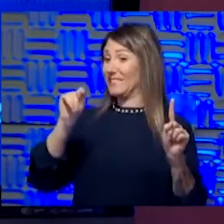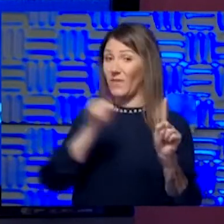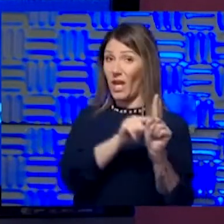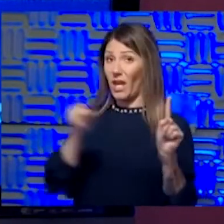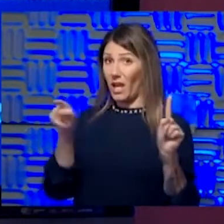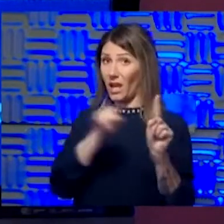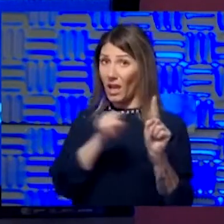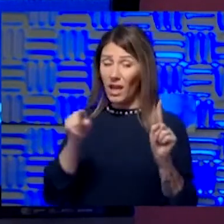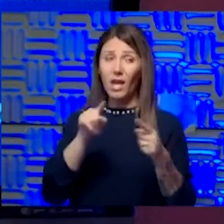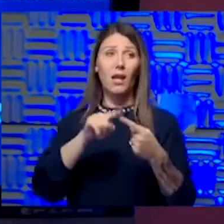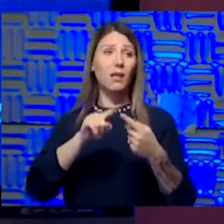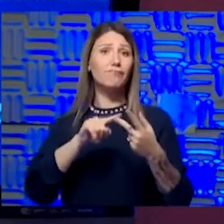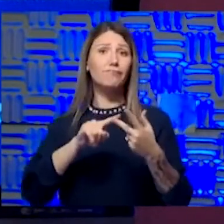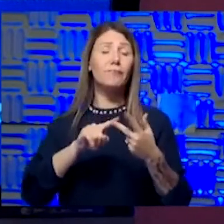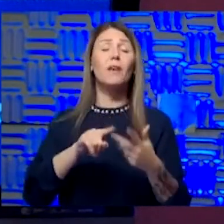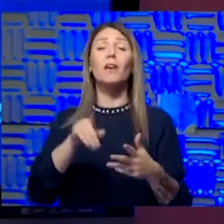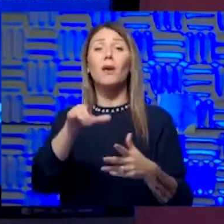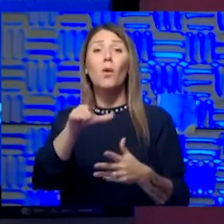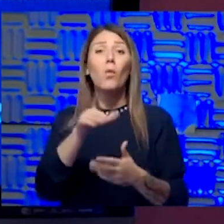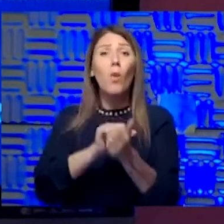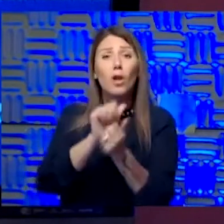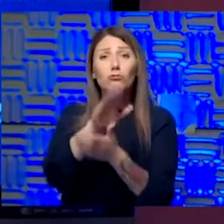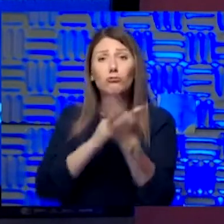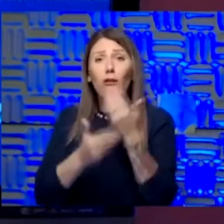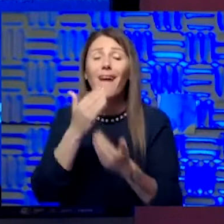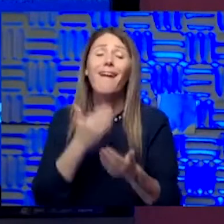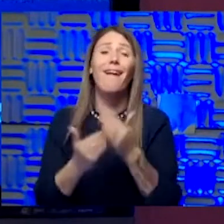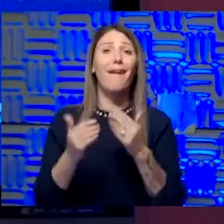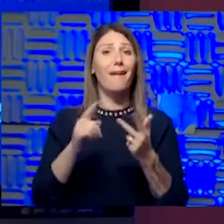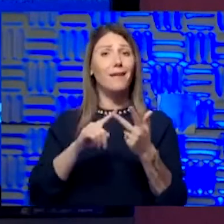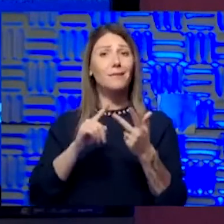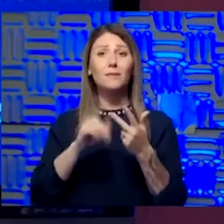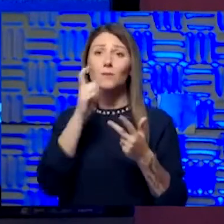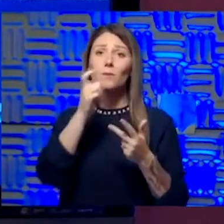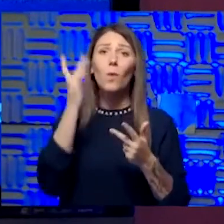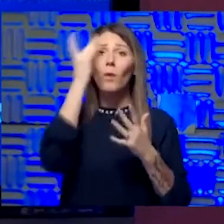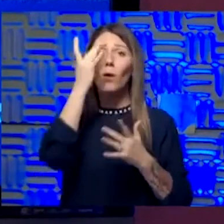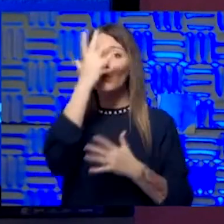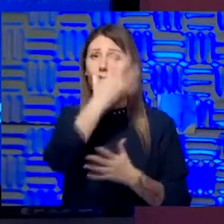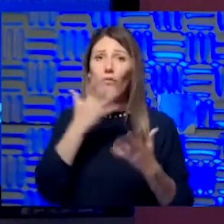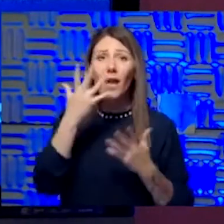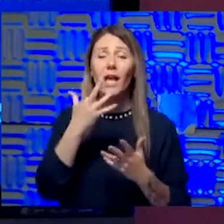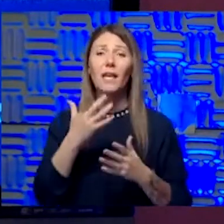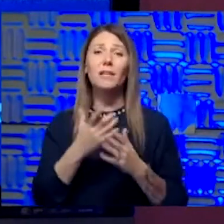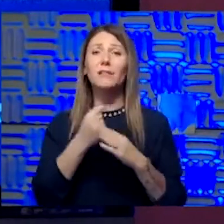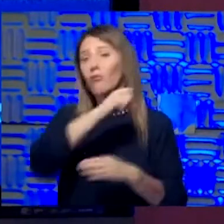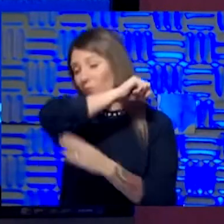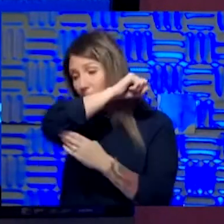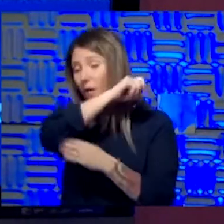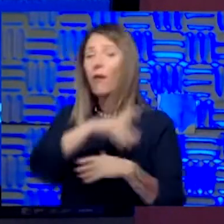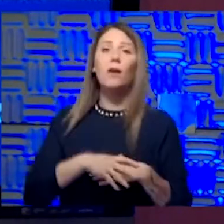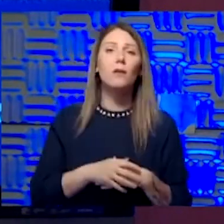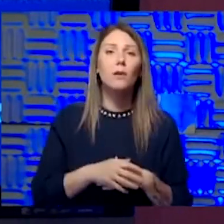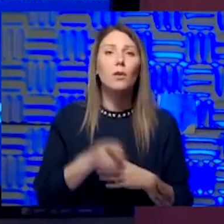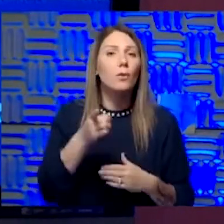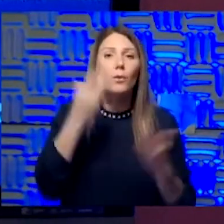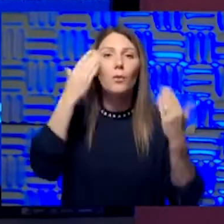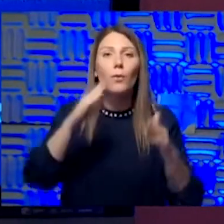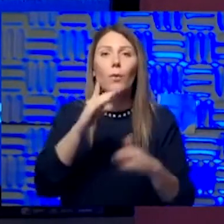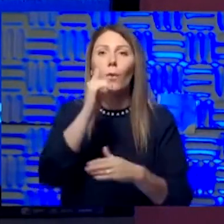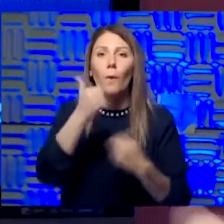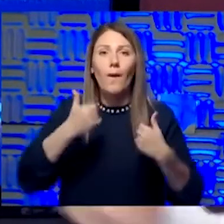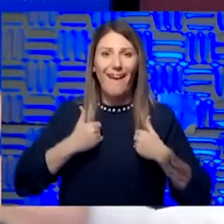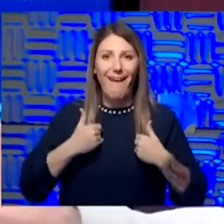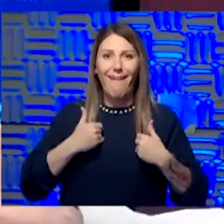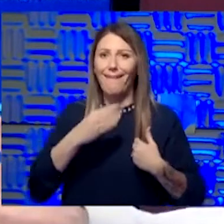true. And you have to do that especially because you don't know who has the disease and you don't know who doesn't have the disease. And I